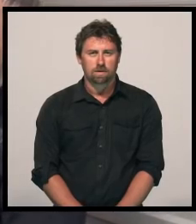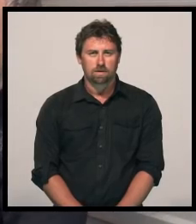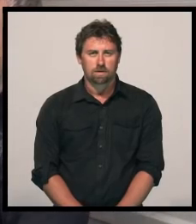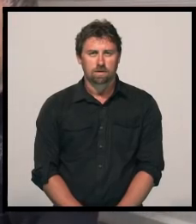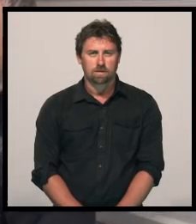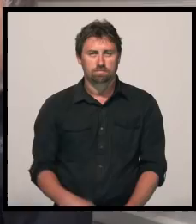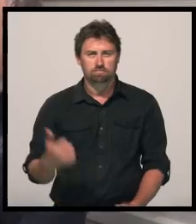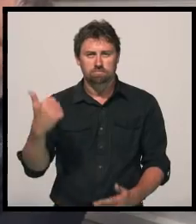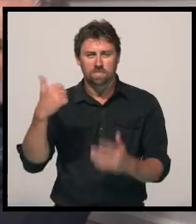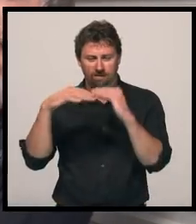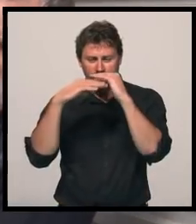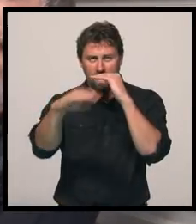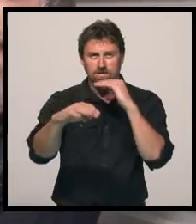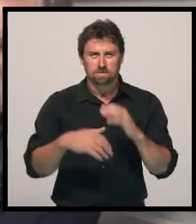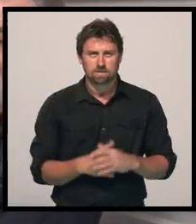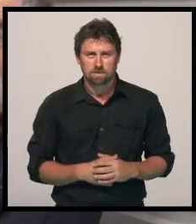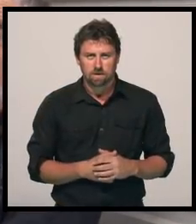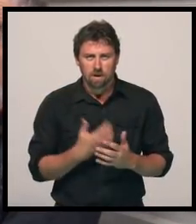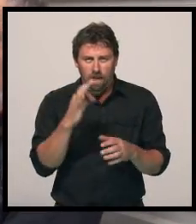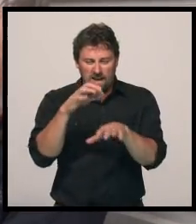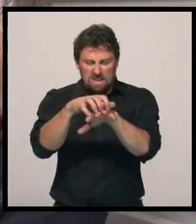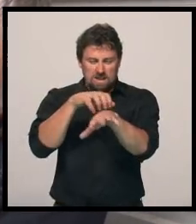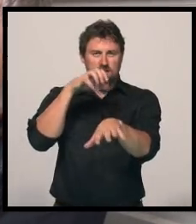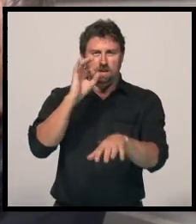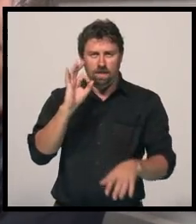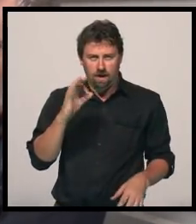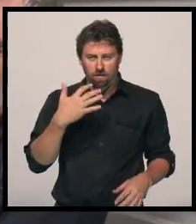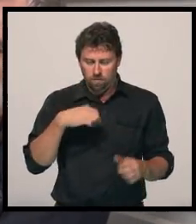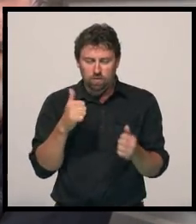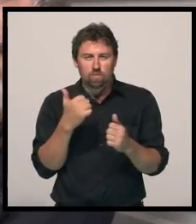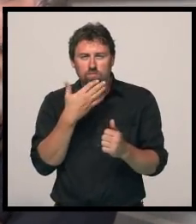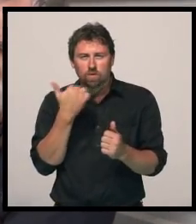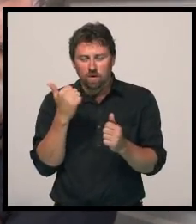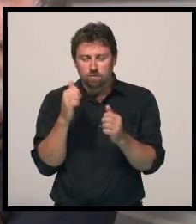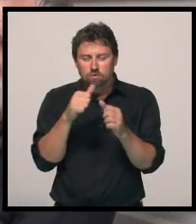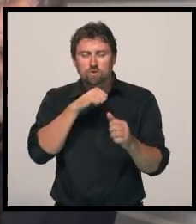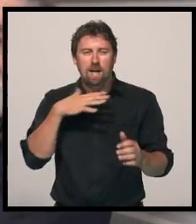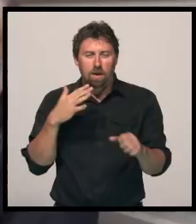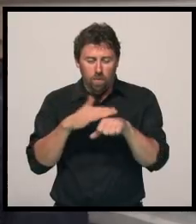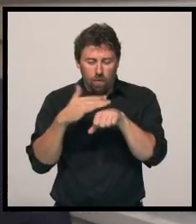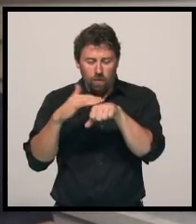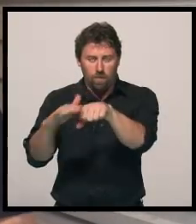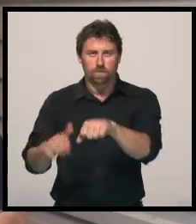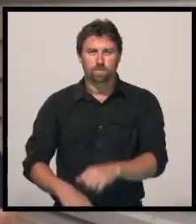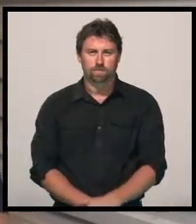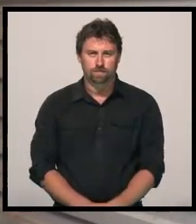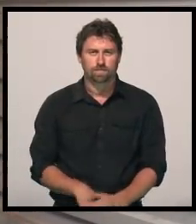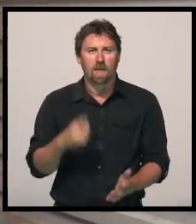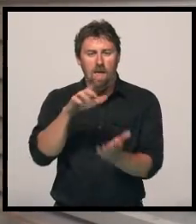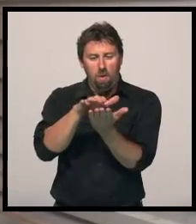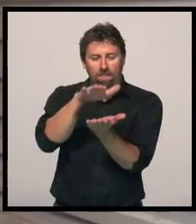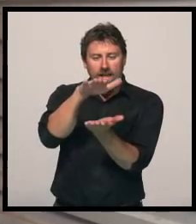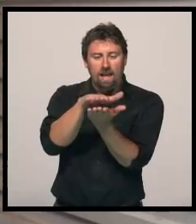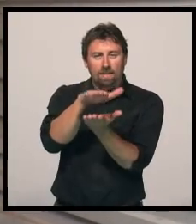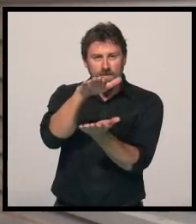It's nice and flat. There's no tear out next to the helix cutter. But you can see how much high figures there. Now I'll go over to the thicknesser